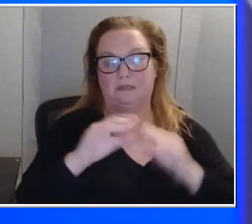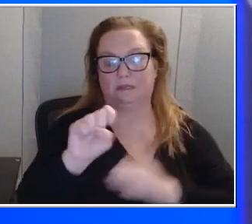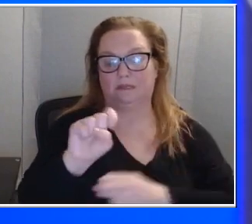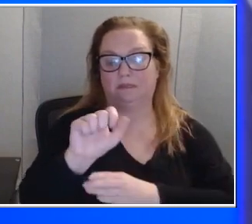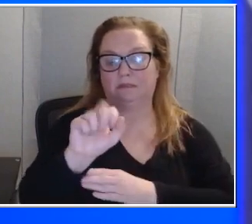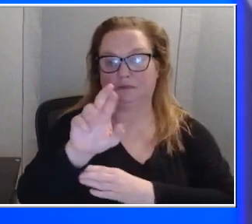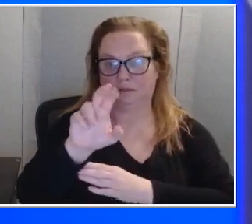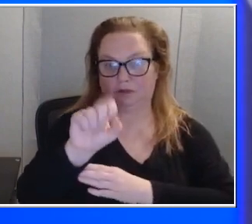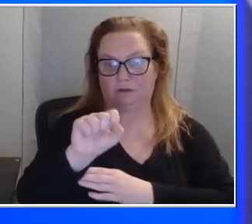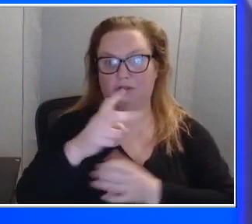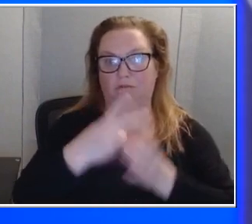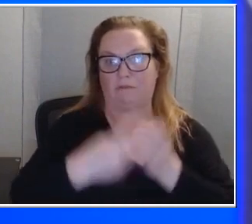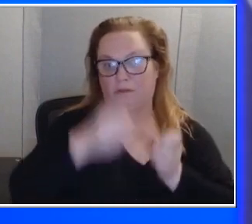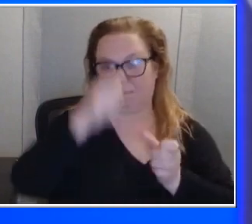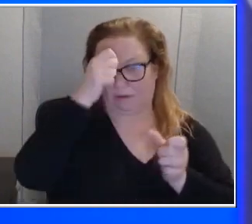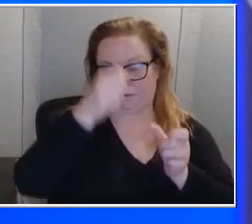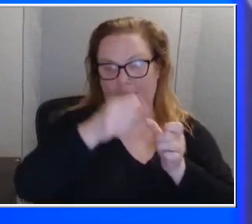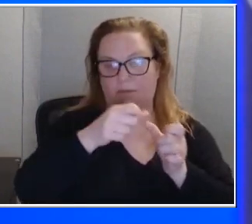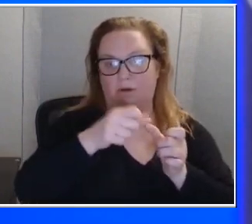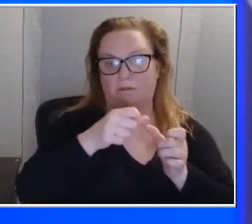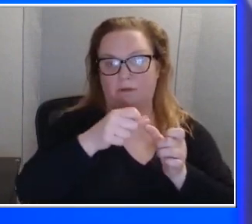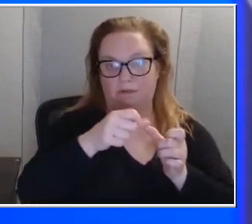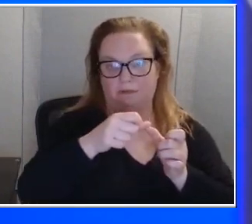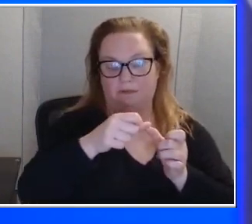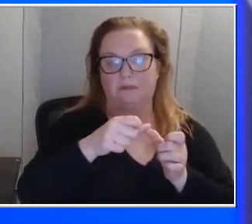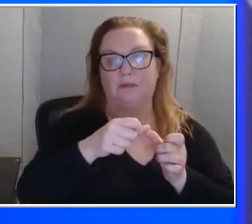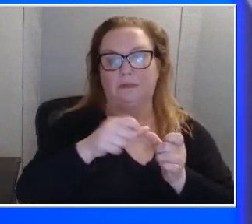we both remember, all three of us,